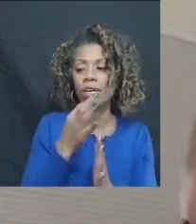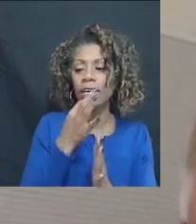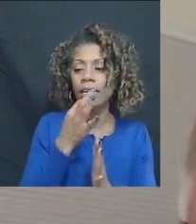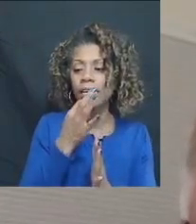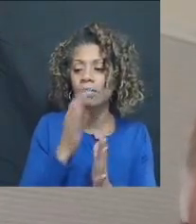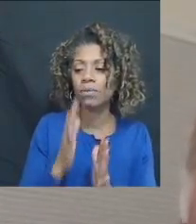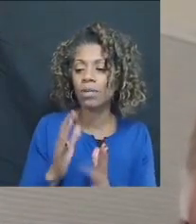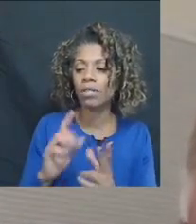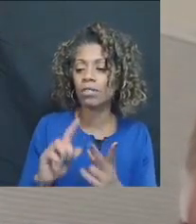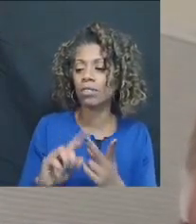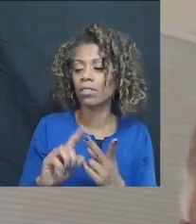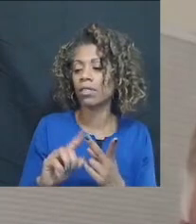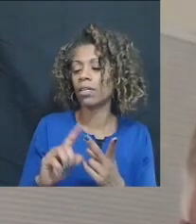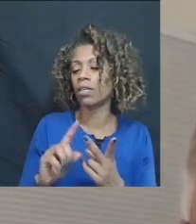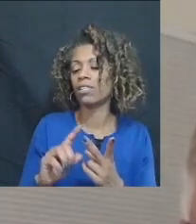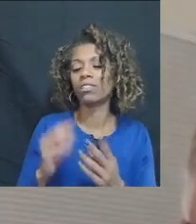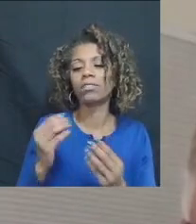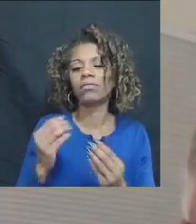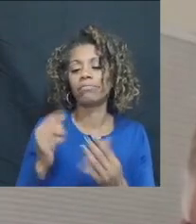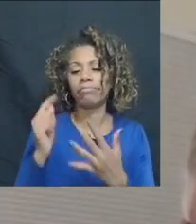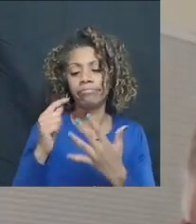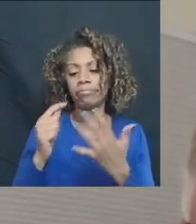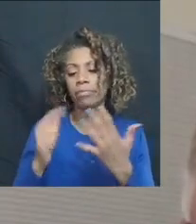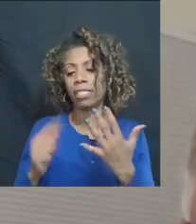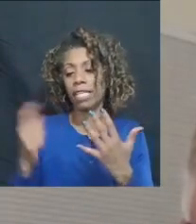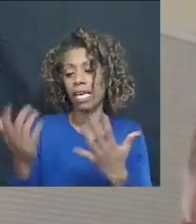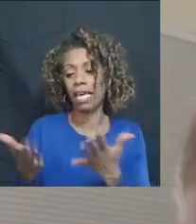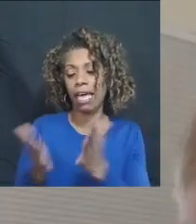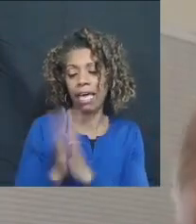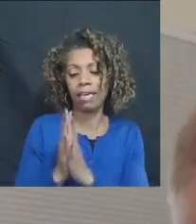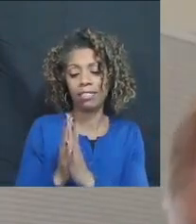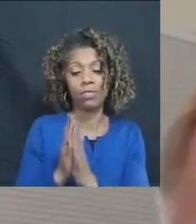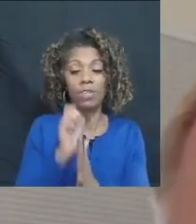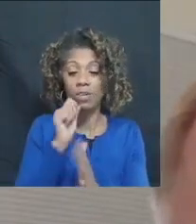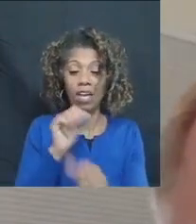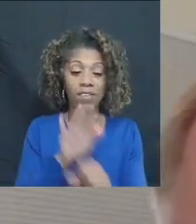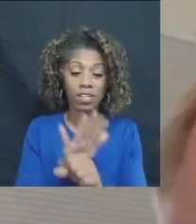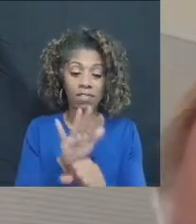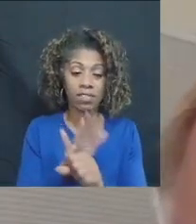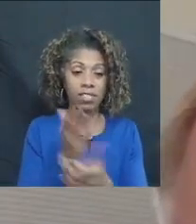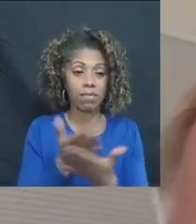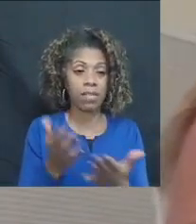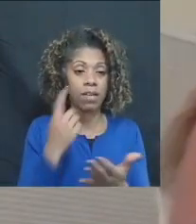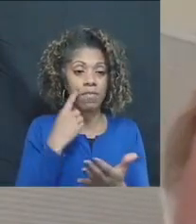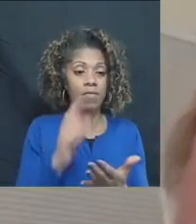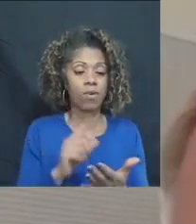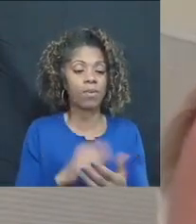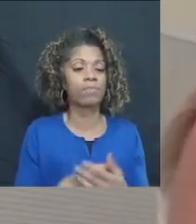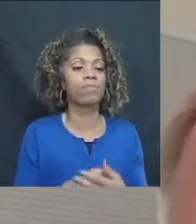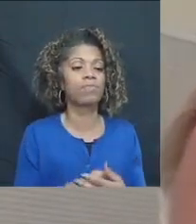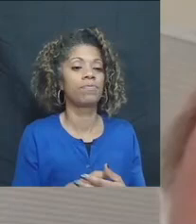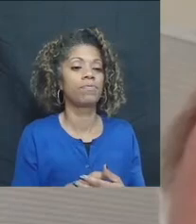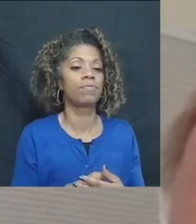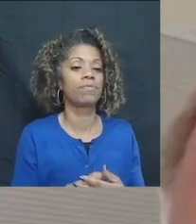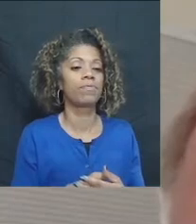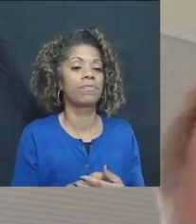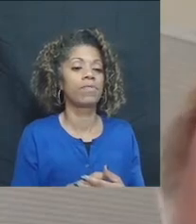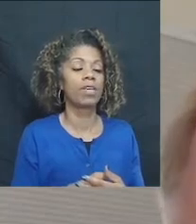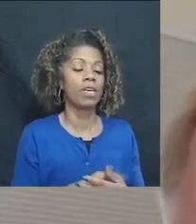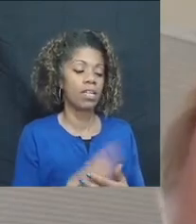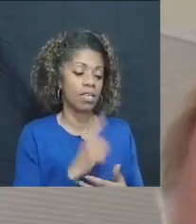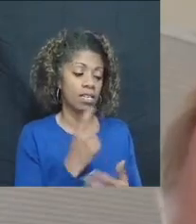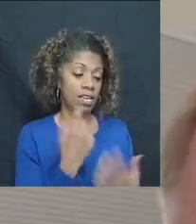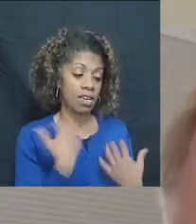there's a number of things that are in short supply. And health departments in many cases have been a bit under attack, right?